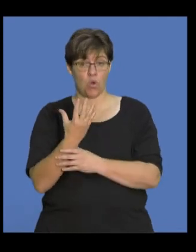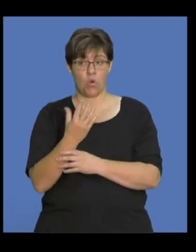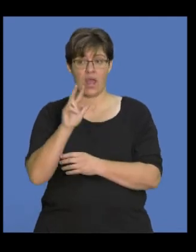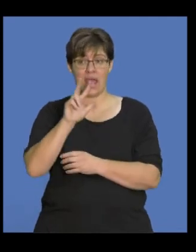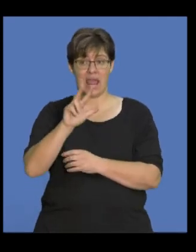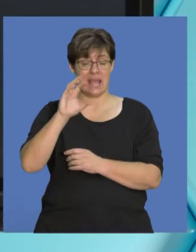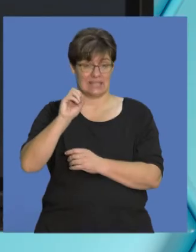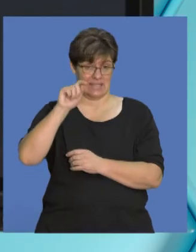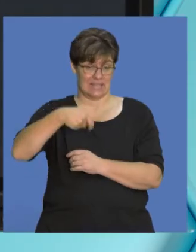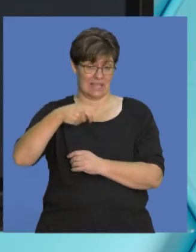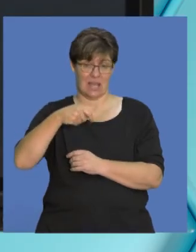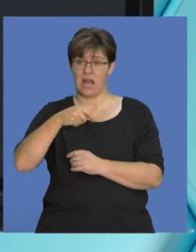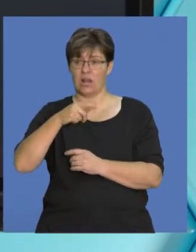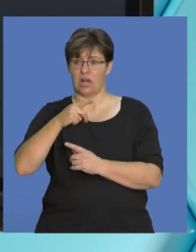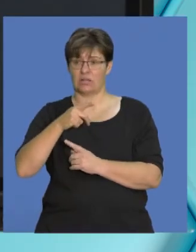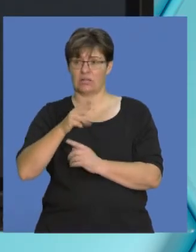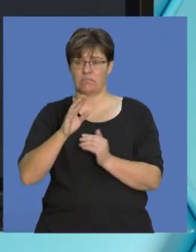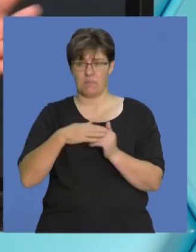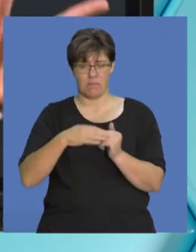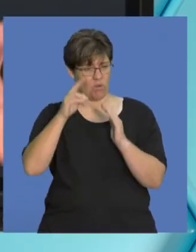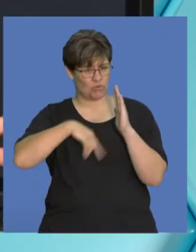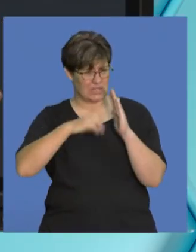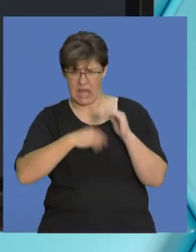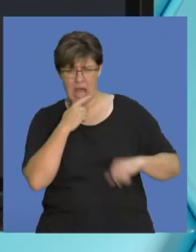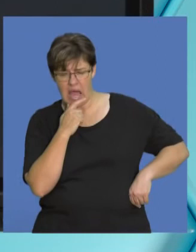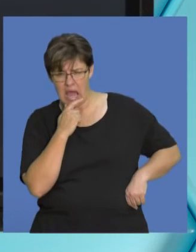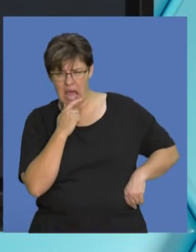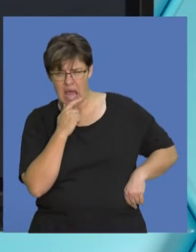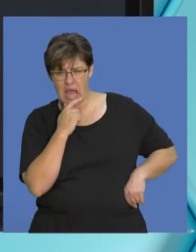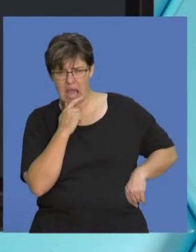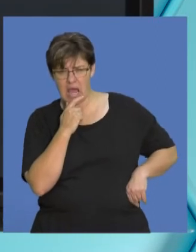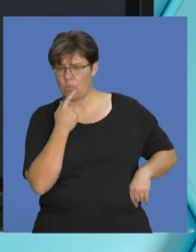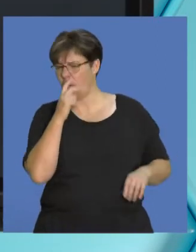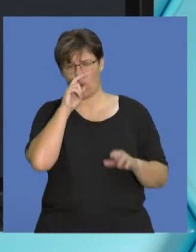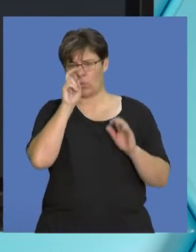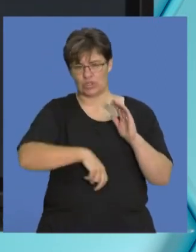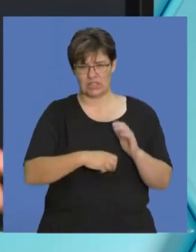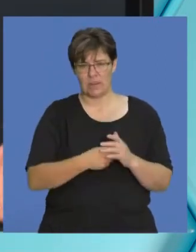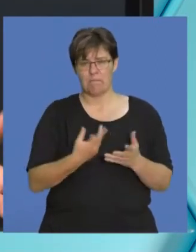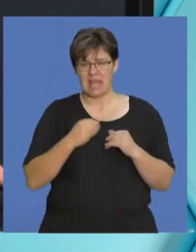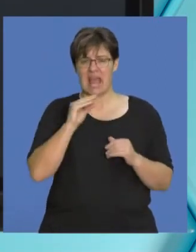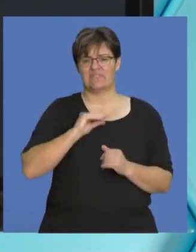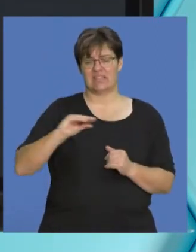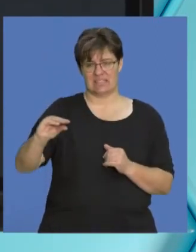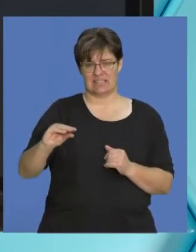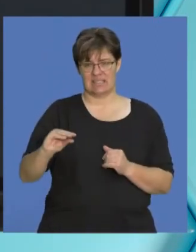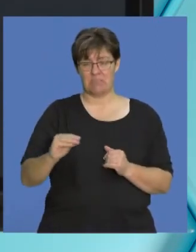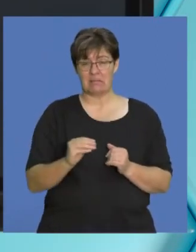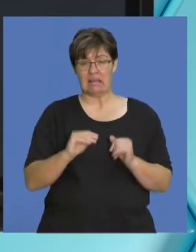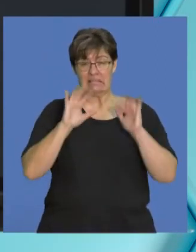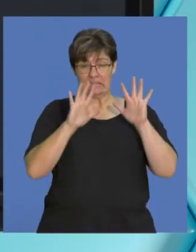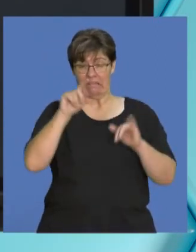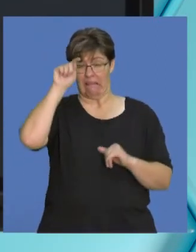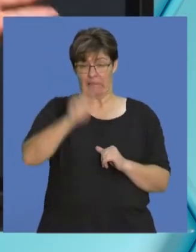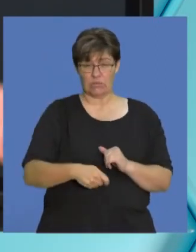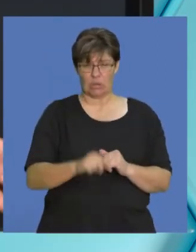talk about this. You see, whenever I'm reading this question, I'm thinking to myself, how I wish to have an investment that will give me